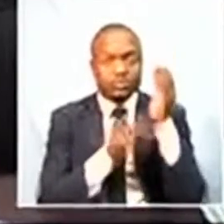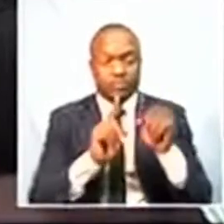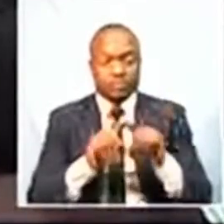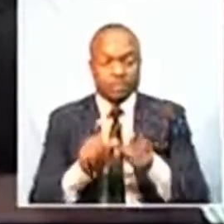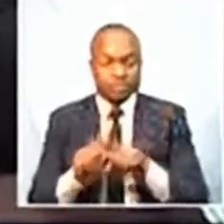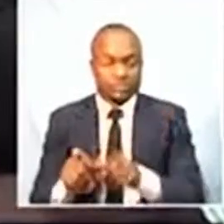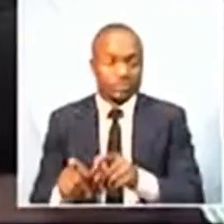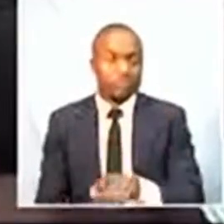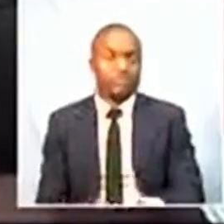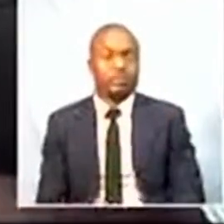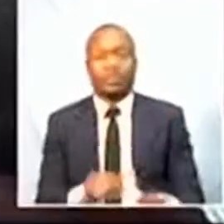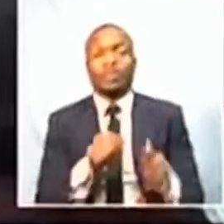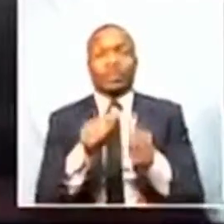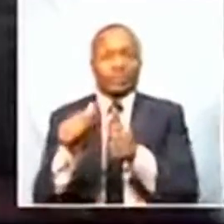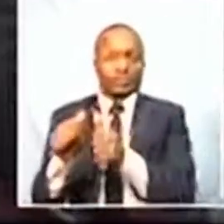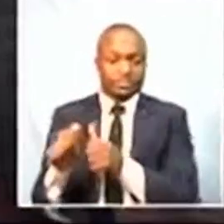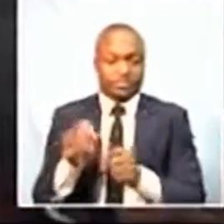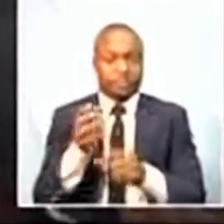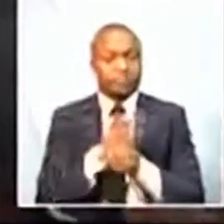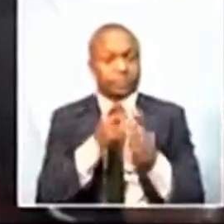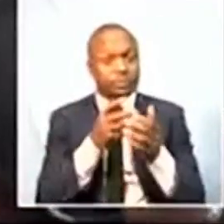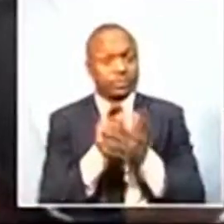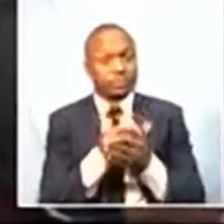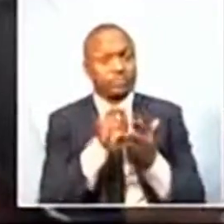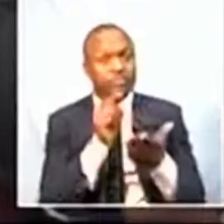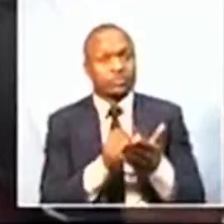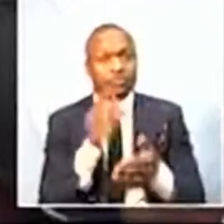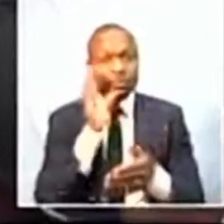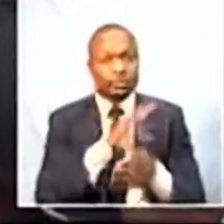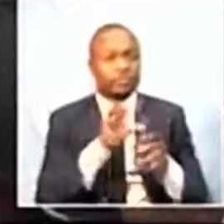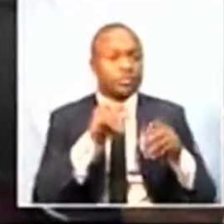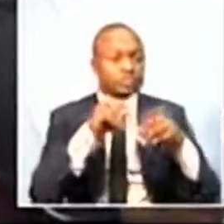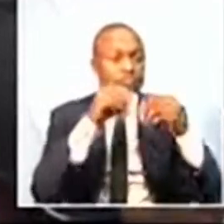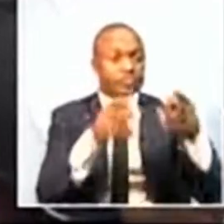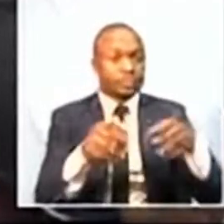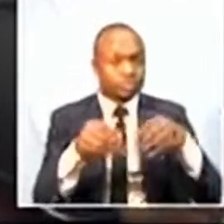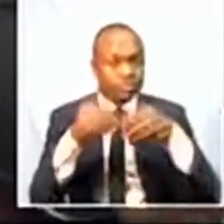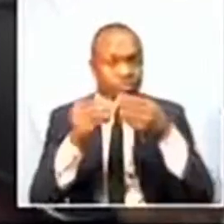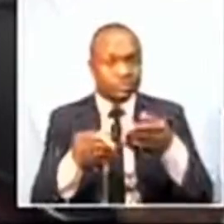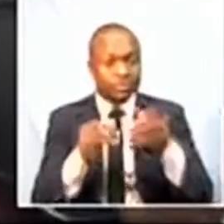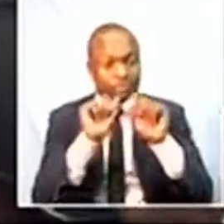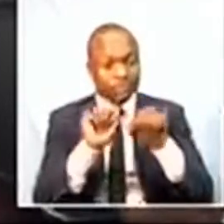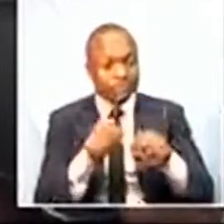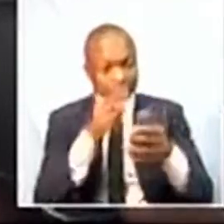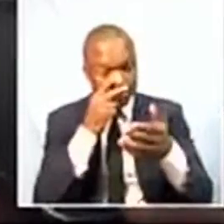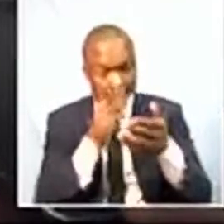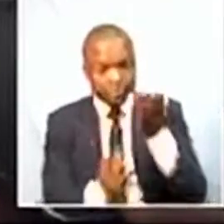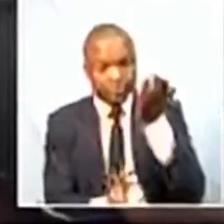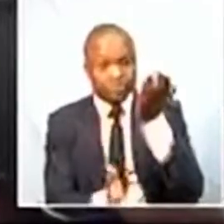respectively. Action taken. The funds in question have since been spent. Refer to